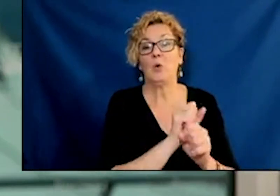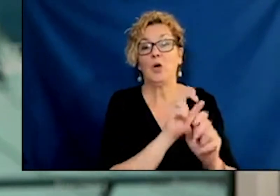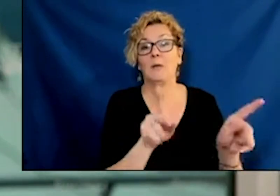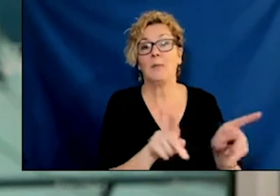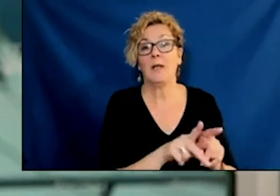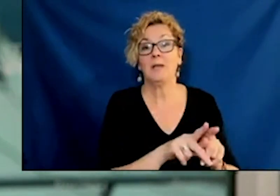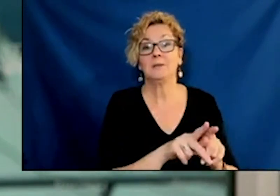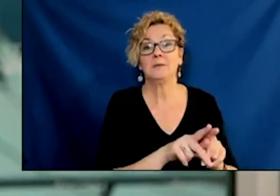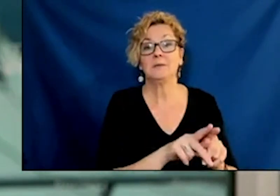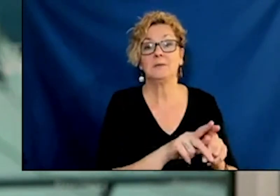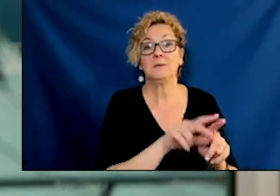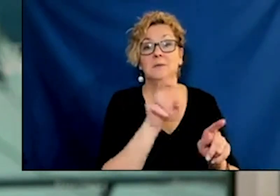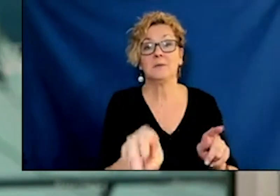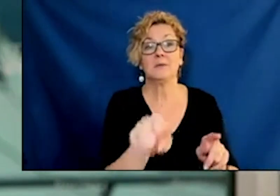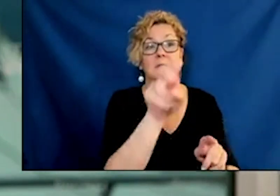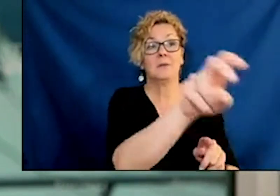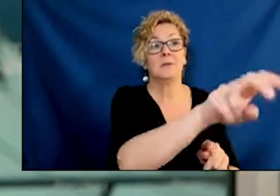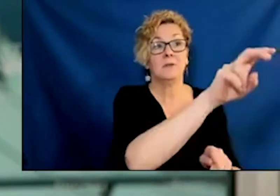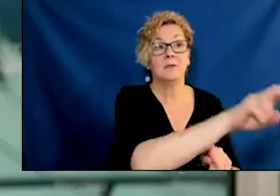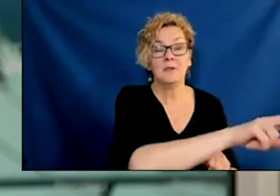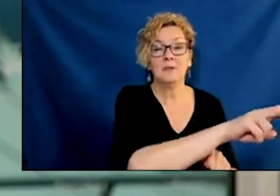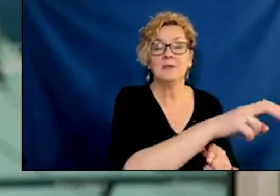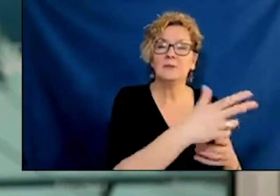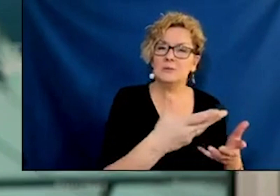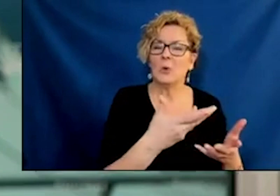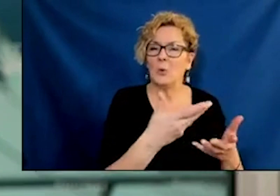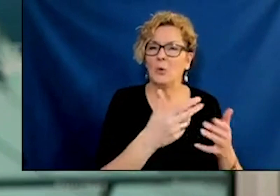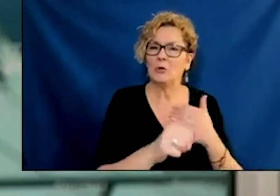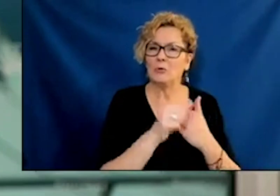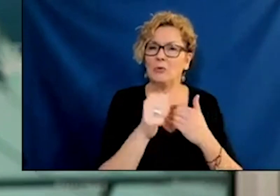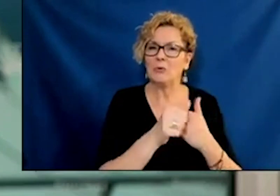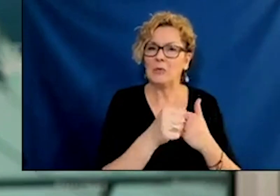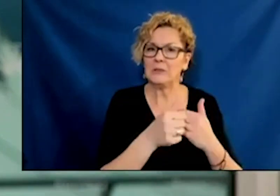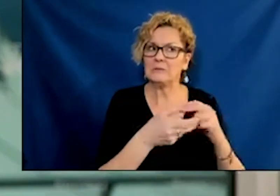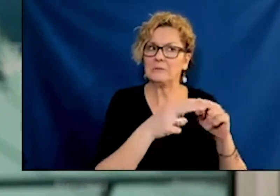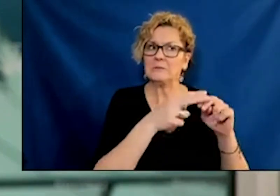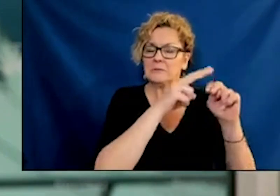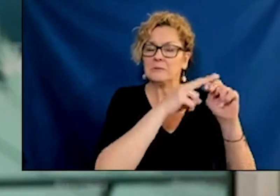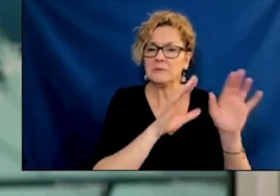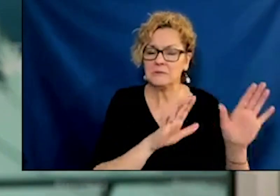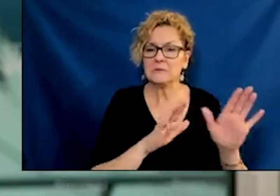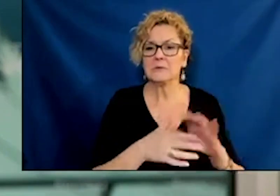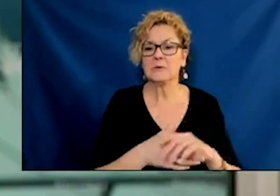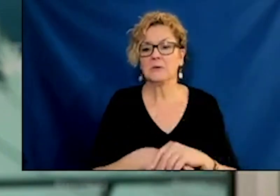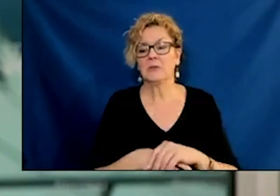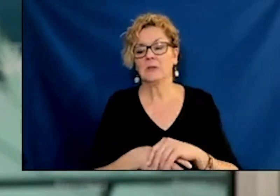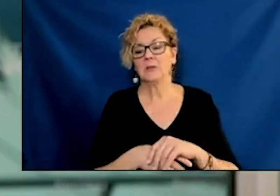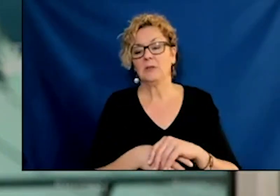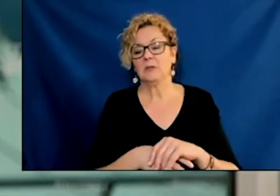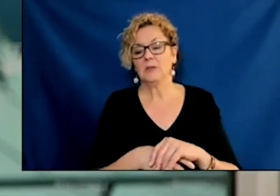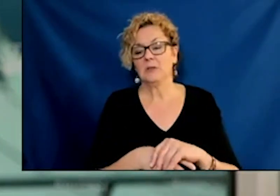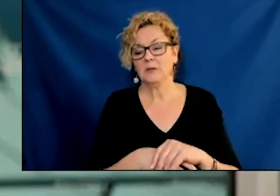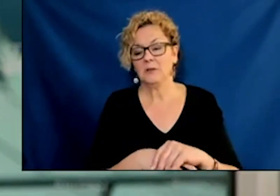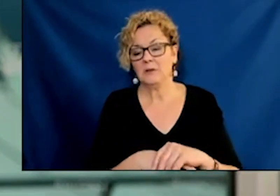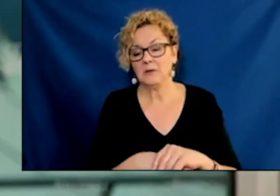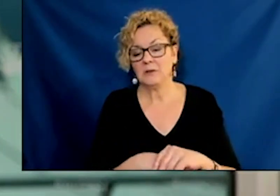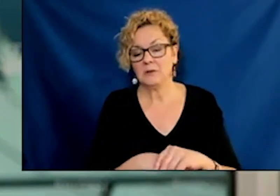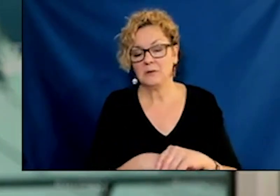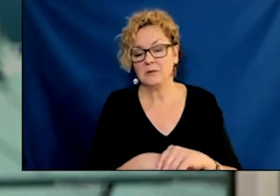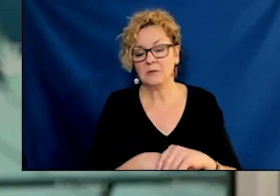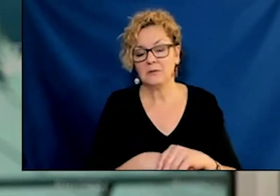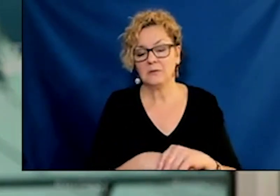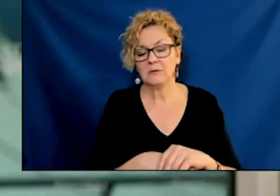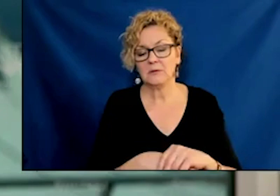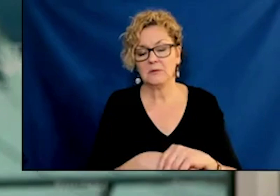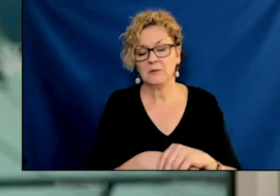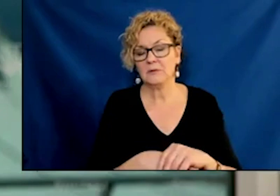are in small social gatherings, in places like Fernie, in places like around Williams Lake, in places like Whistler. We